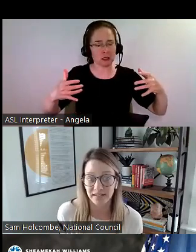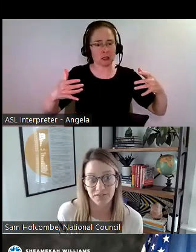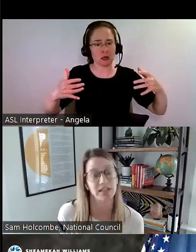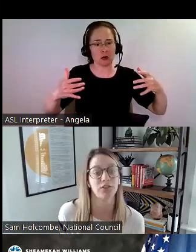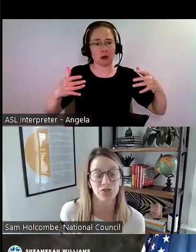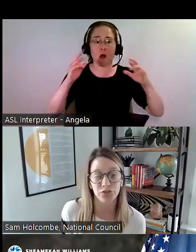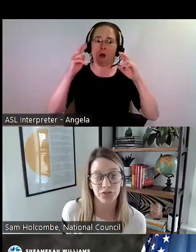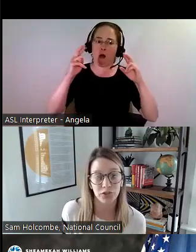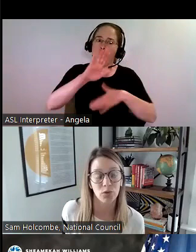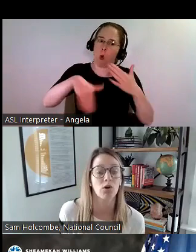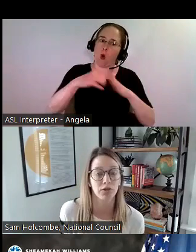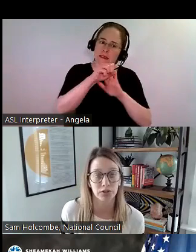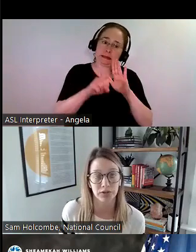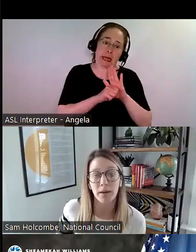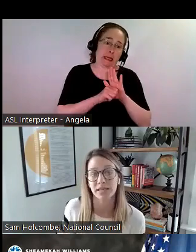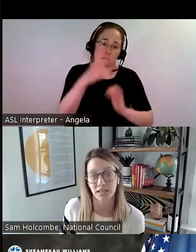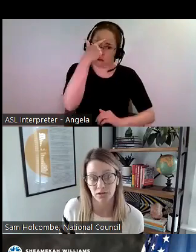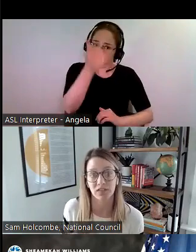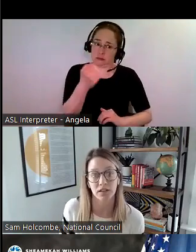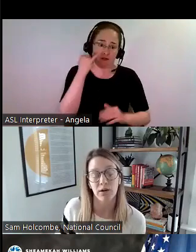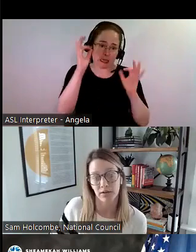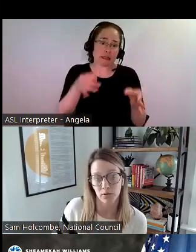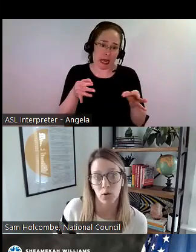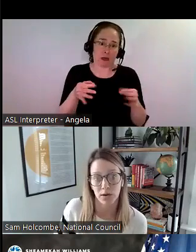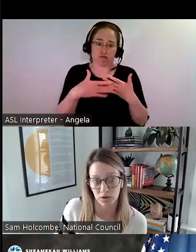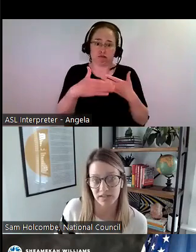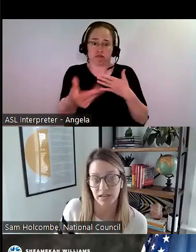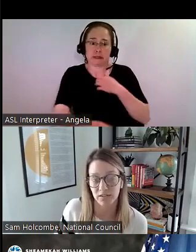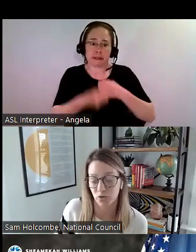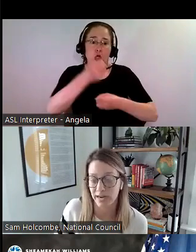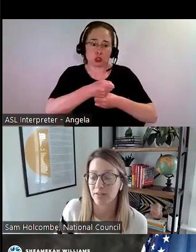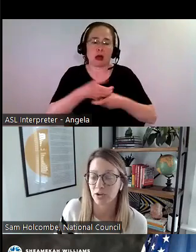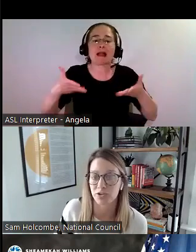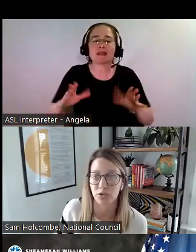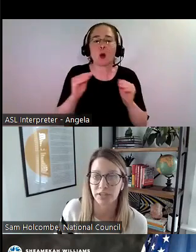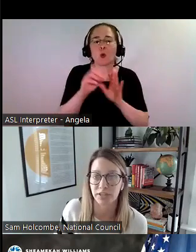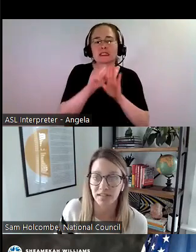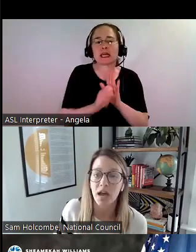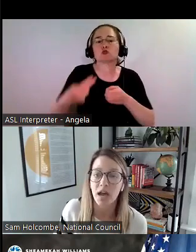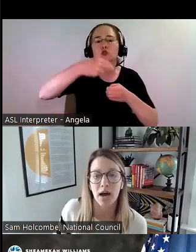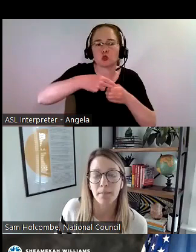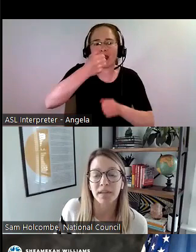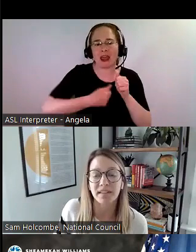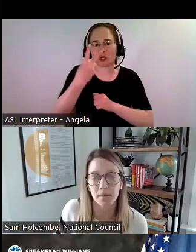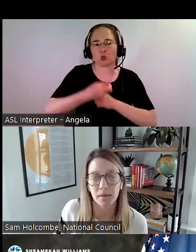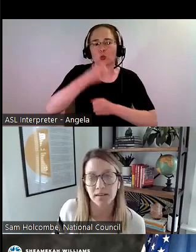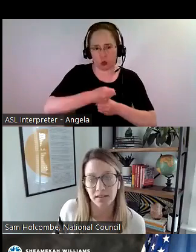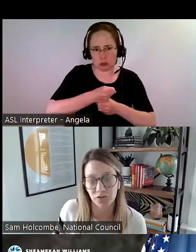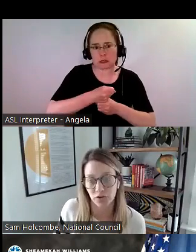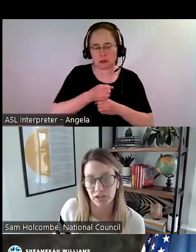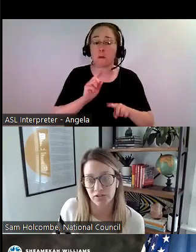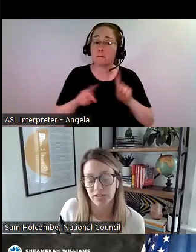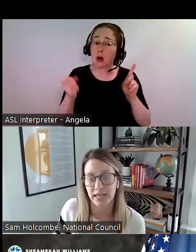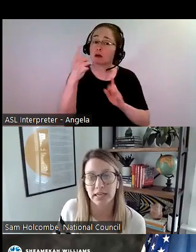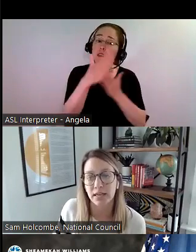to all states if they so choose to over coming years, allowing for more and more states to join every 2 years. But some